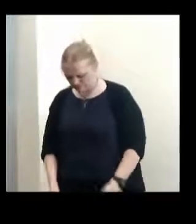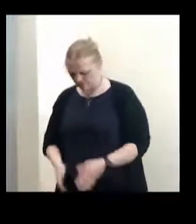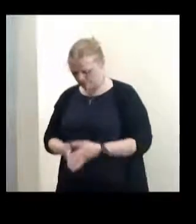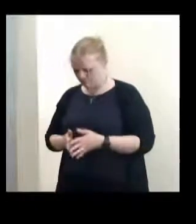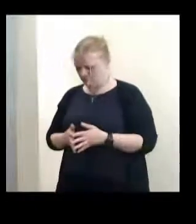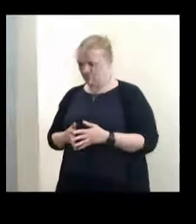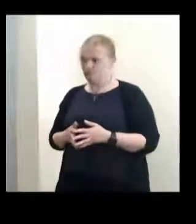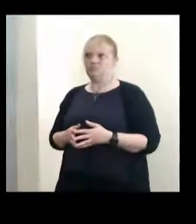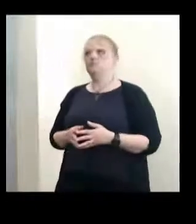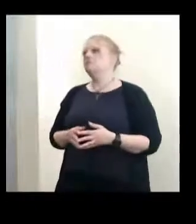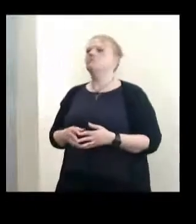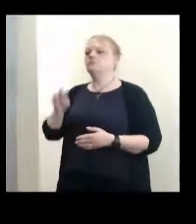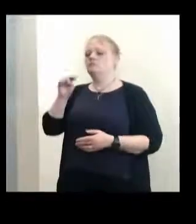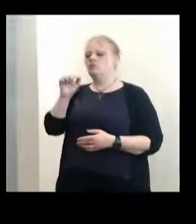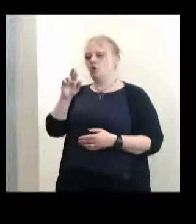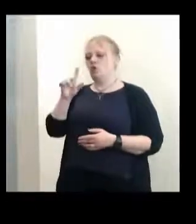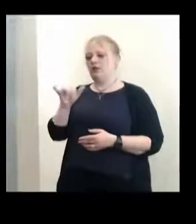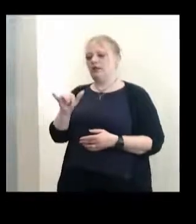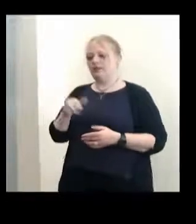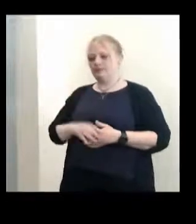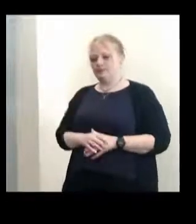Marley Tuskus.